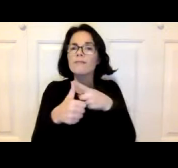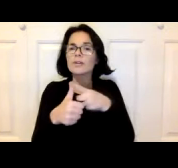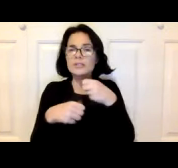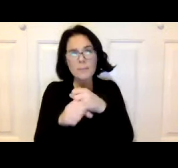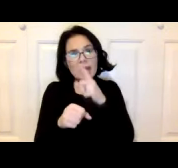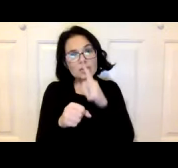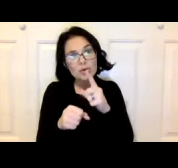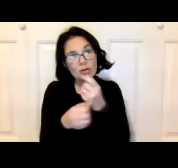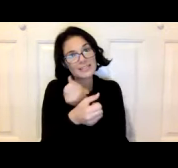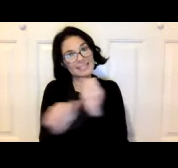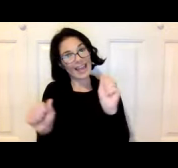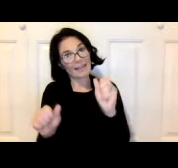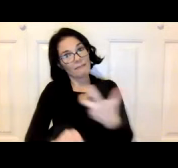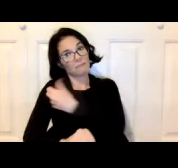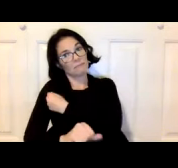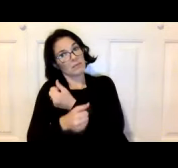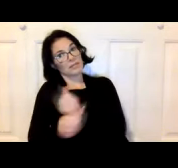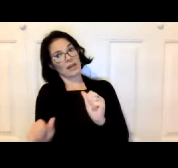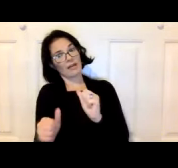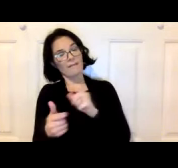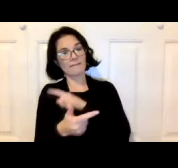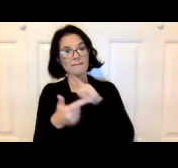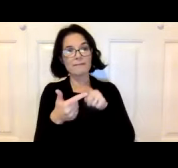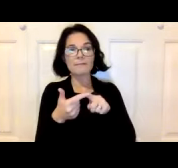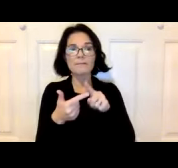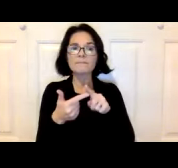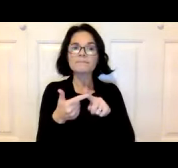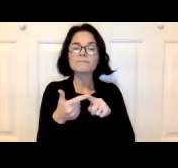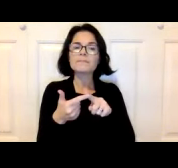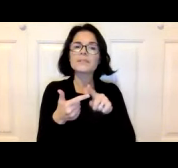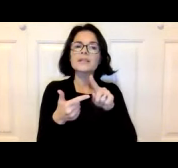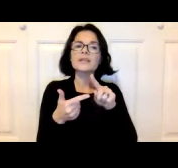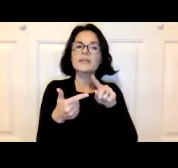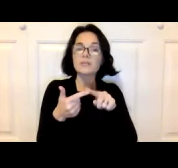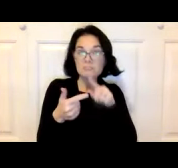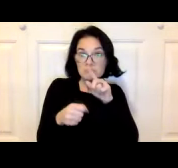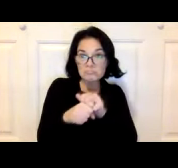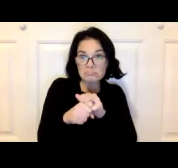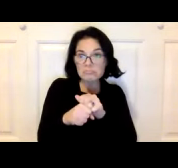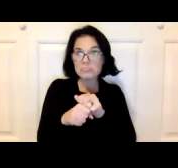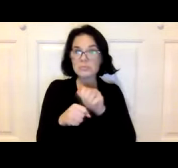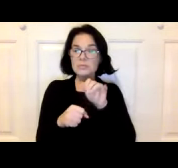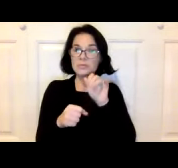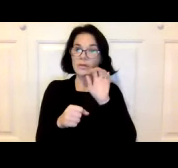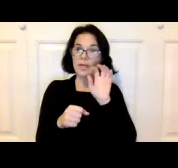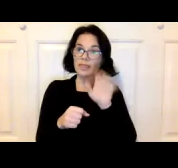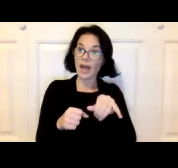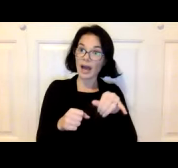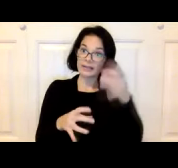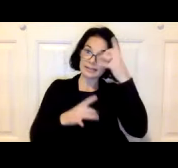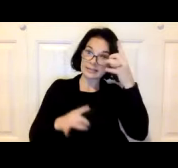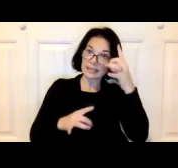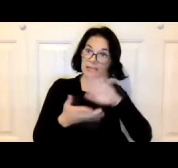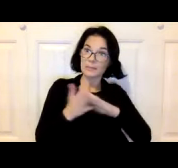everyone. And the second question is looking at whether or not it's reducing the severity of disease in addition to the frequency of disease.